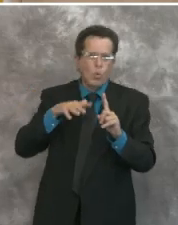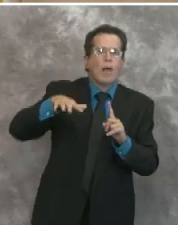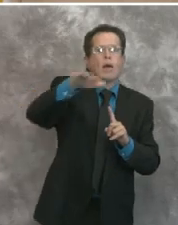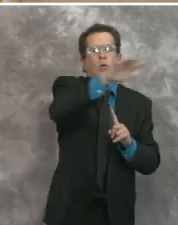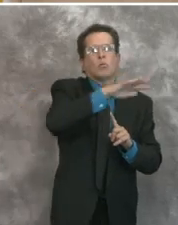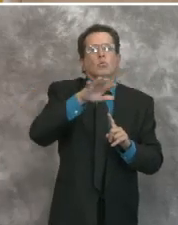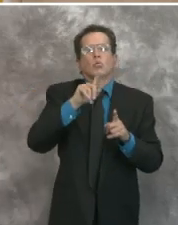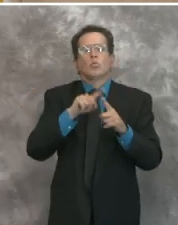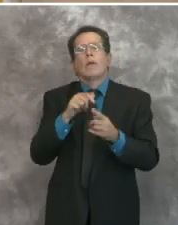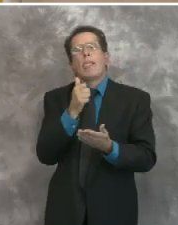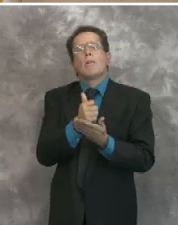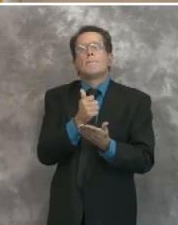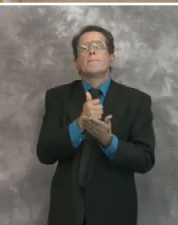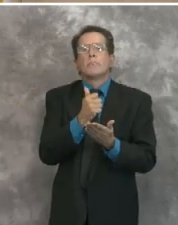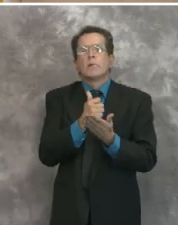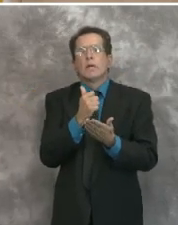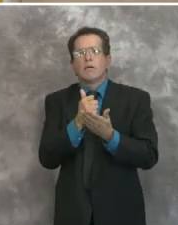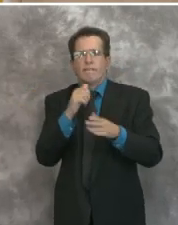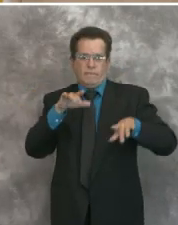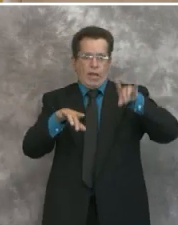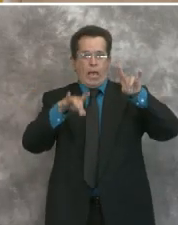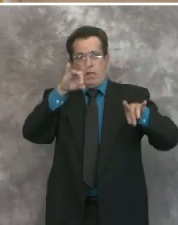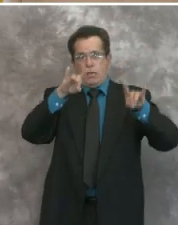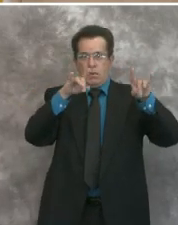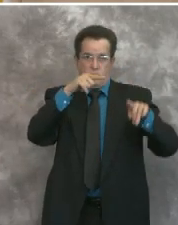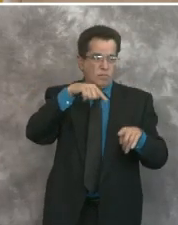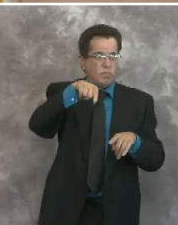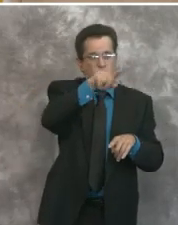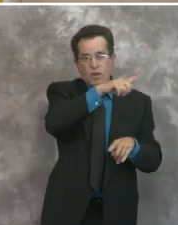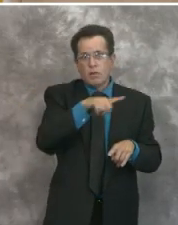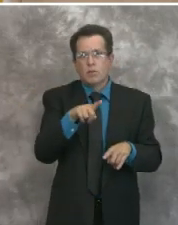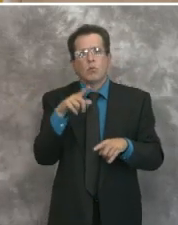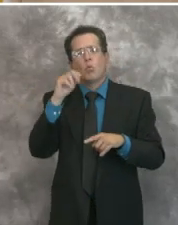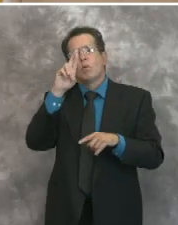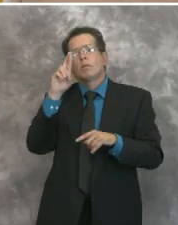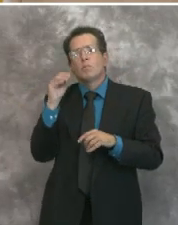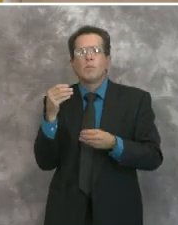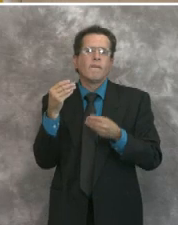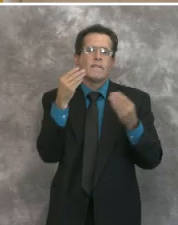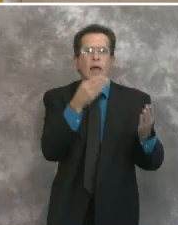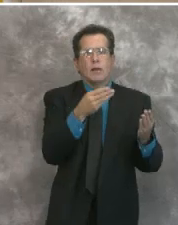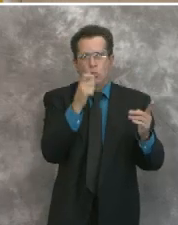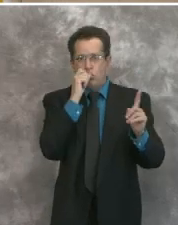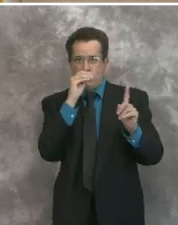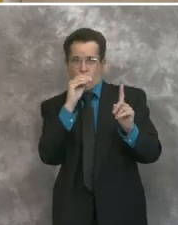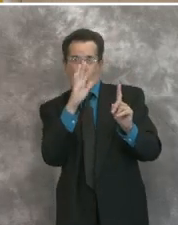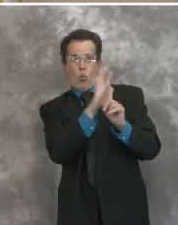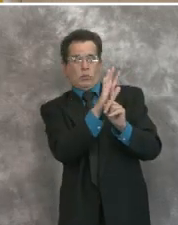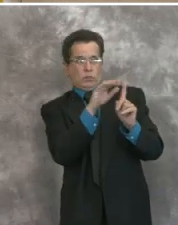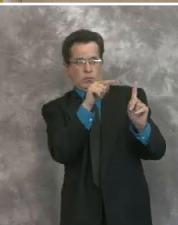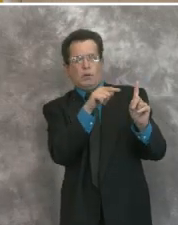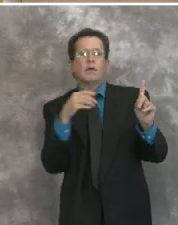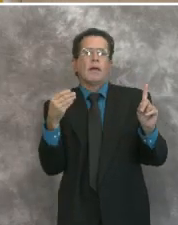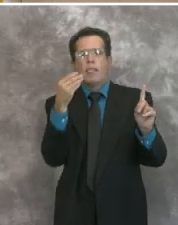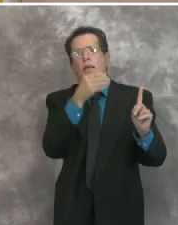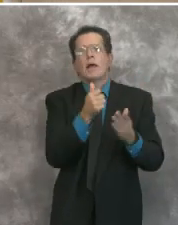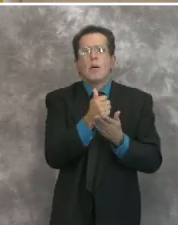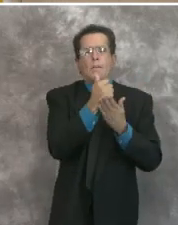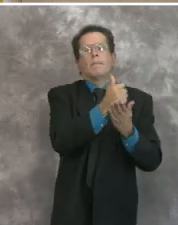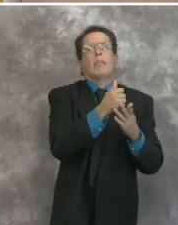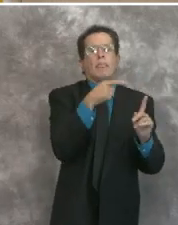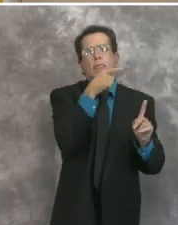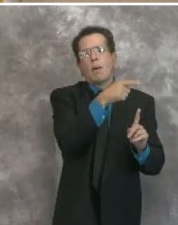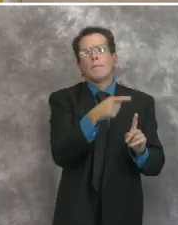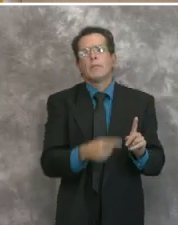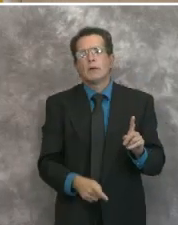help to find people or provide information to individuals, but as extenders